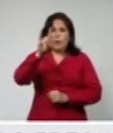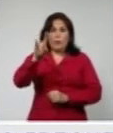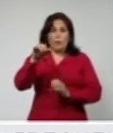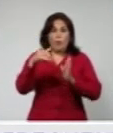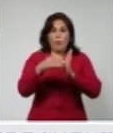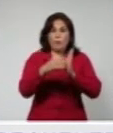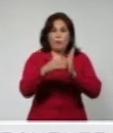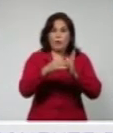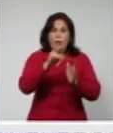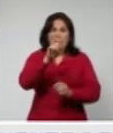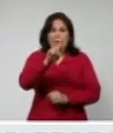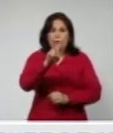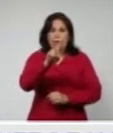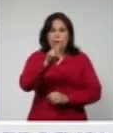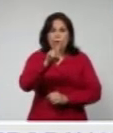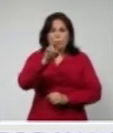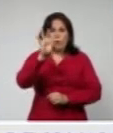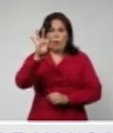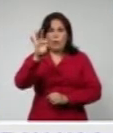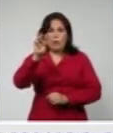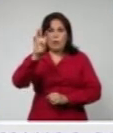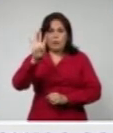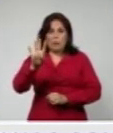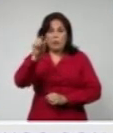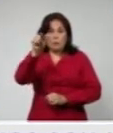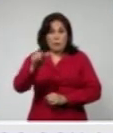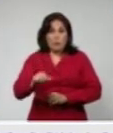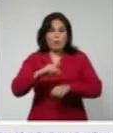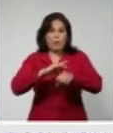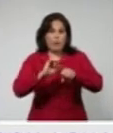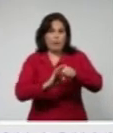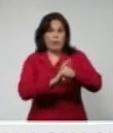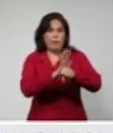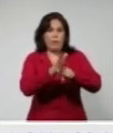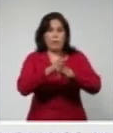54%. Yesterday,